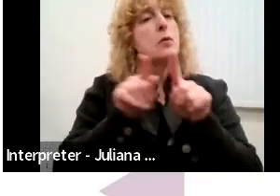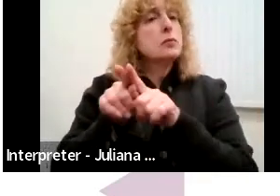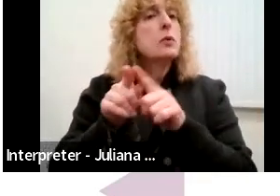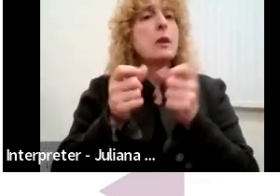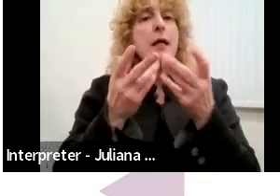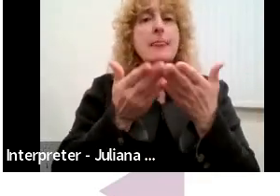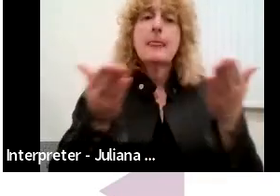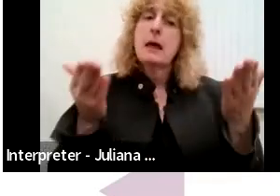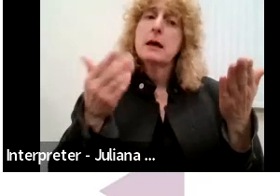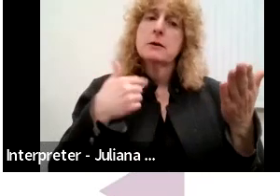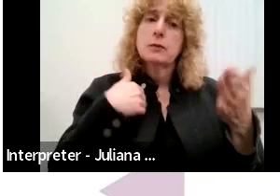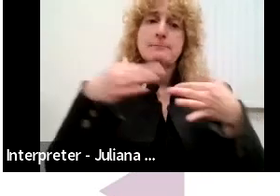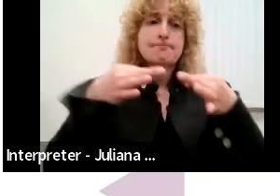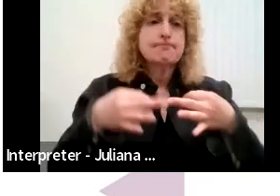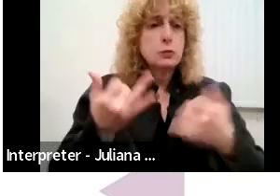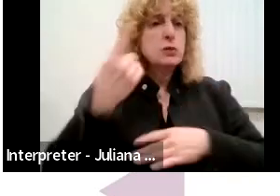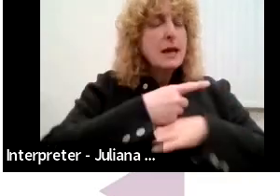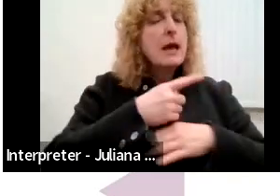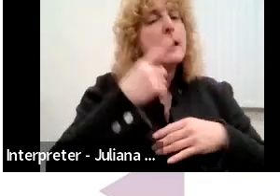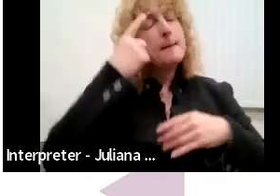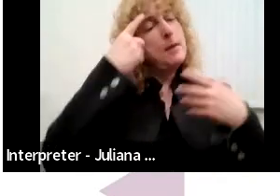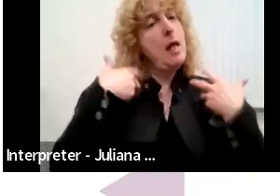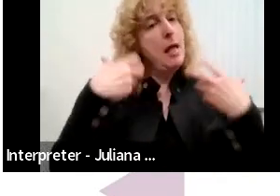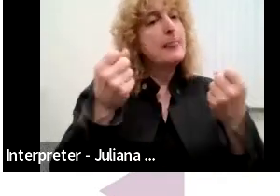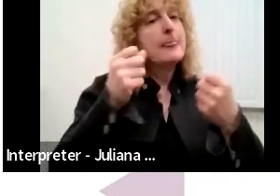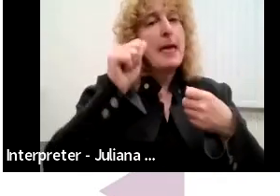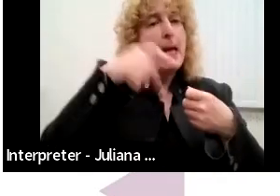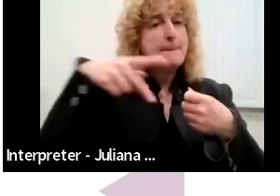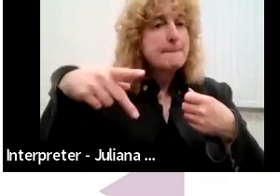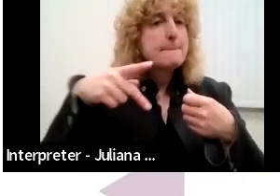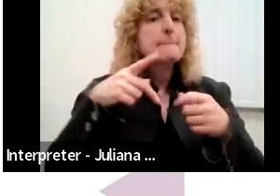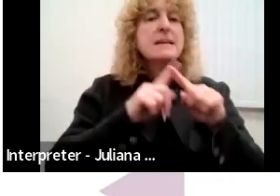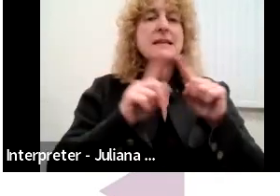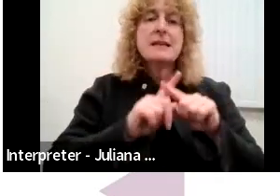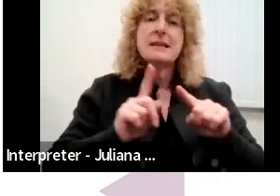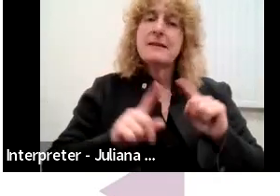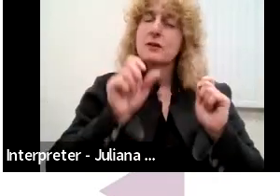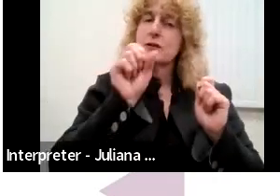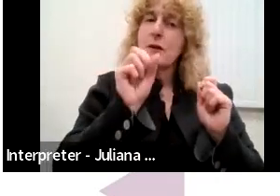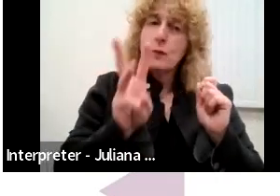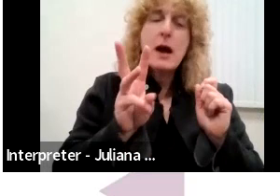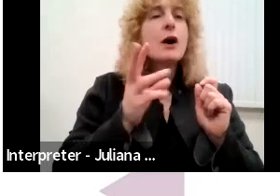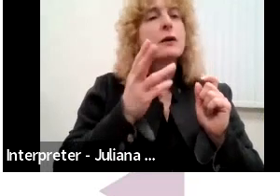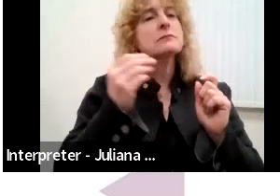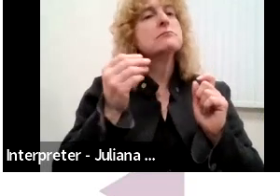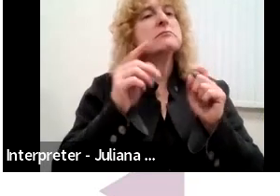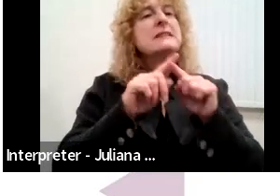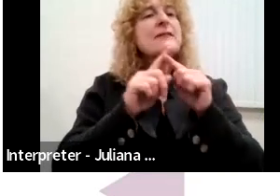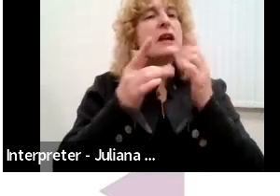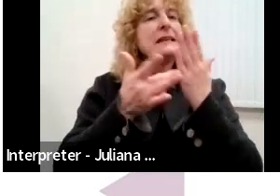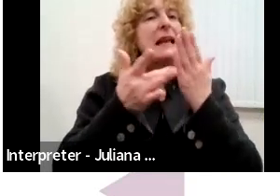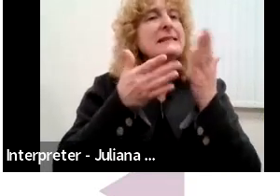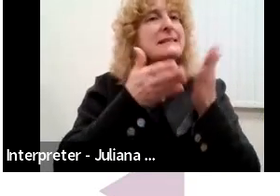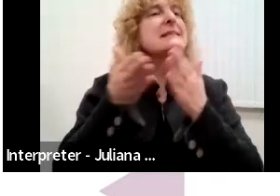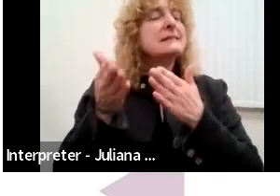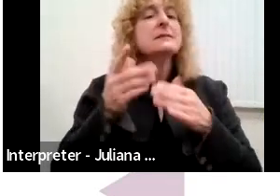the things that we go over today will be mental health apps, different software out there, and then just even techniques,